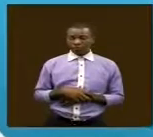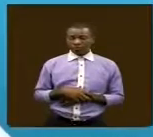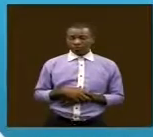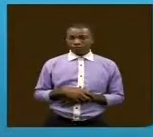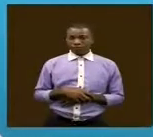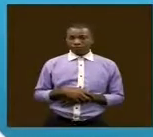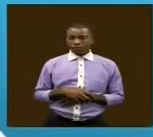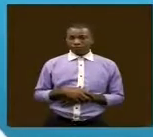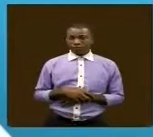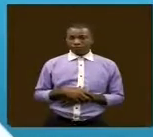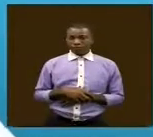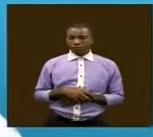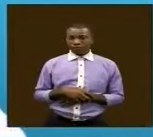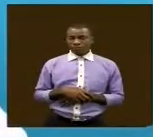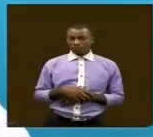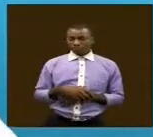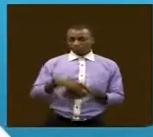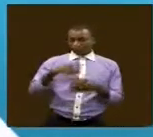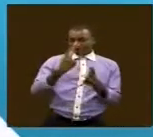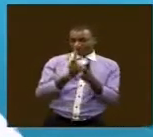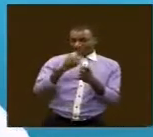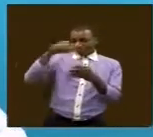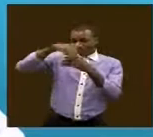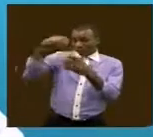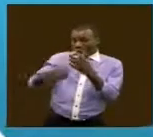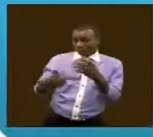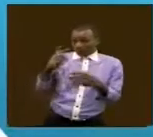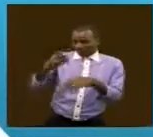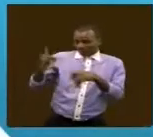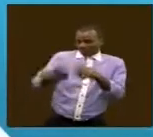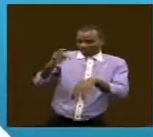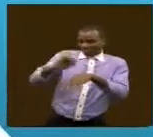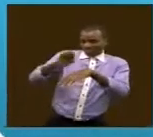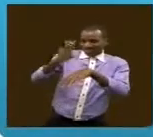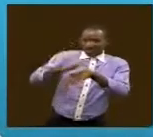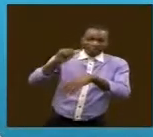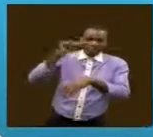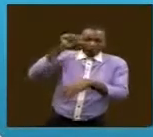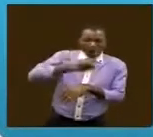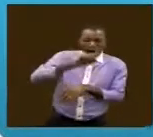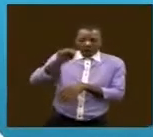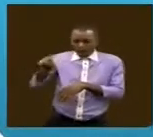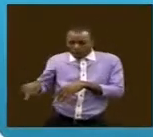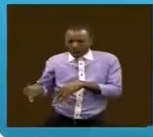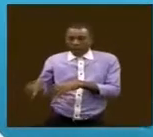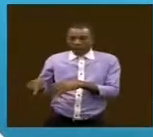Did you see the mosquito laying eggs in the water?